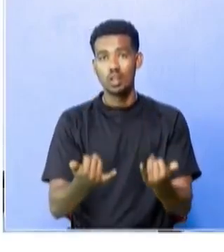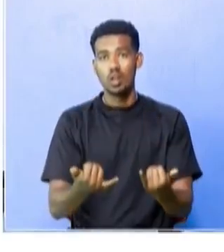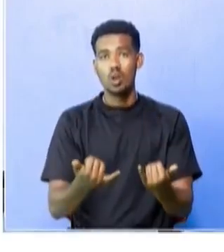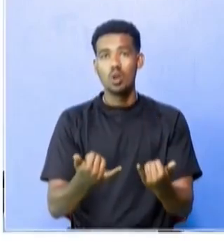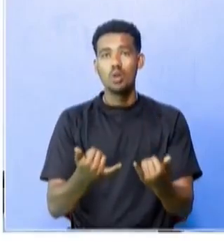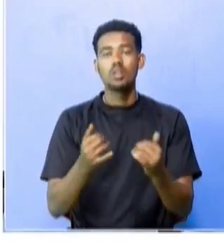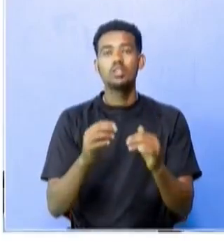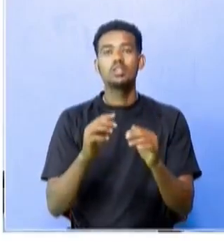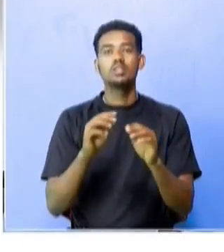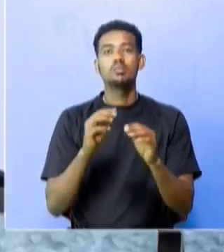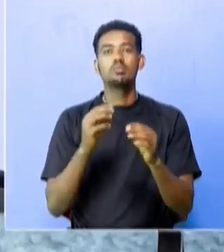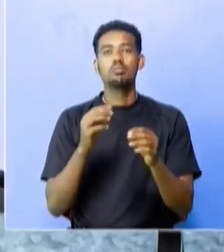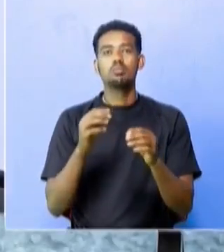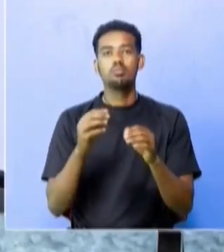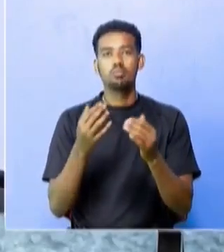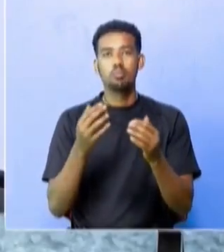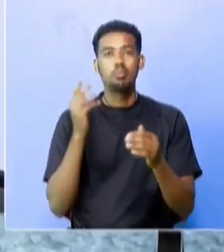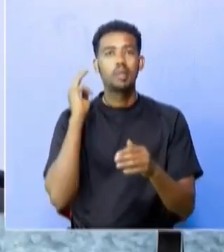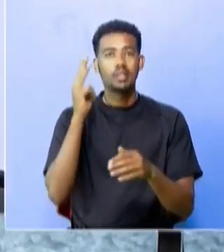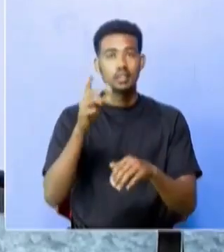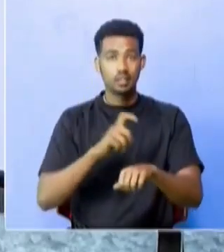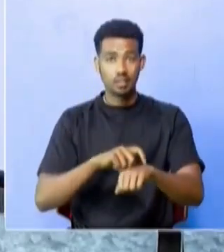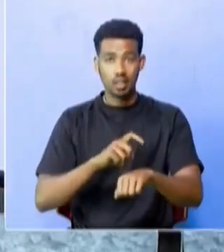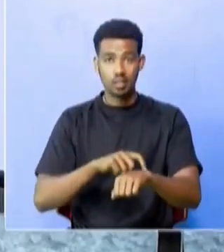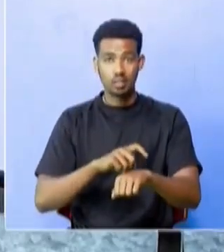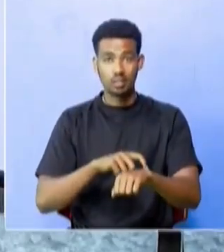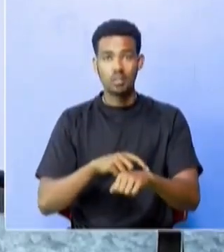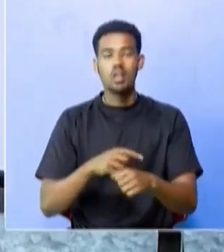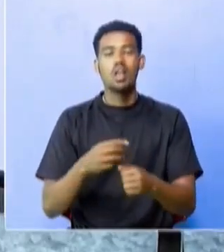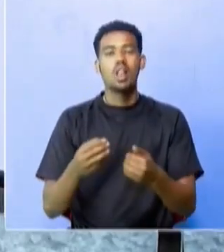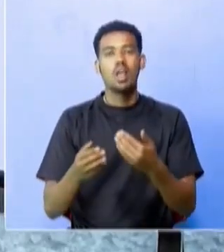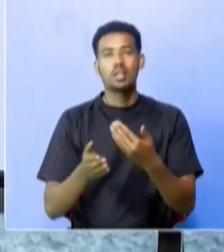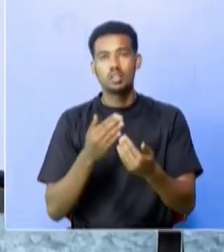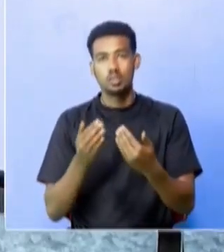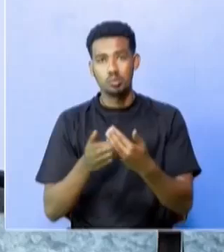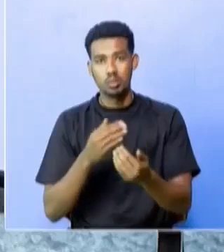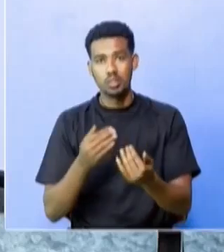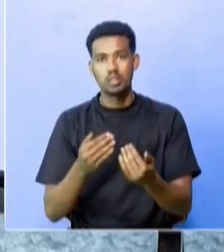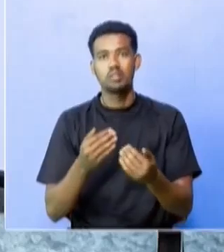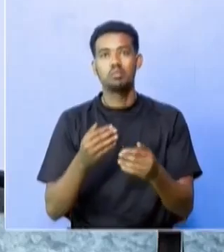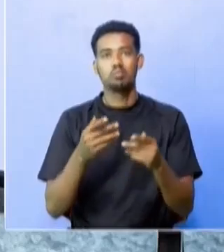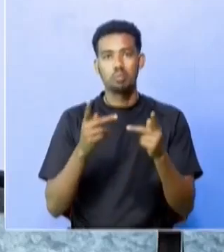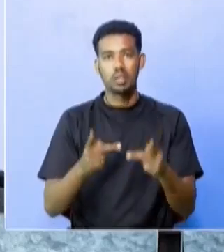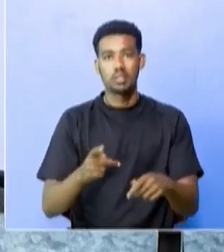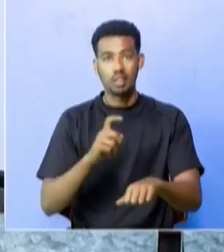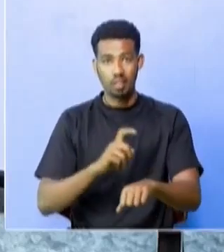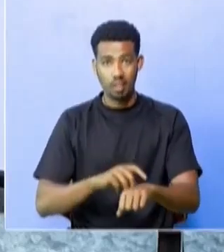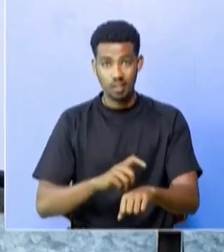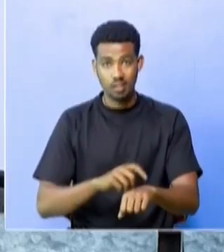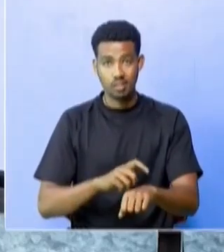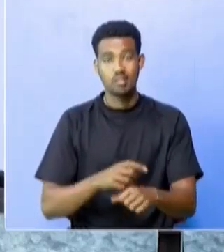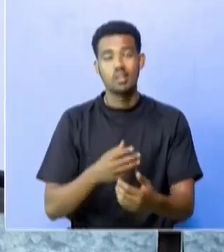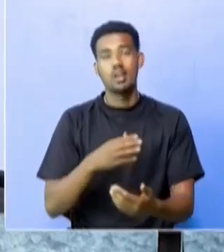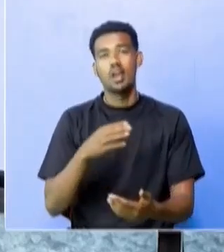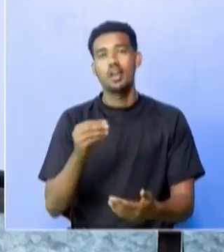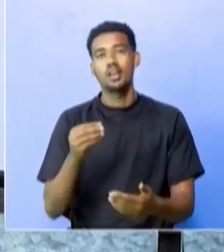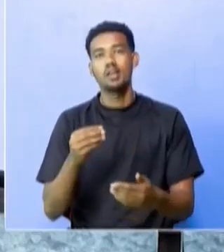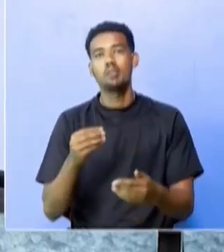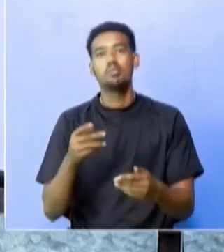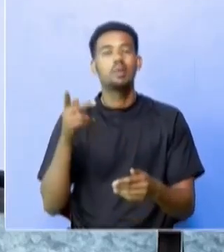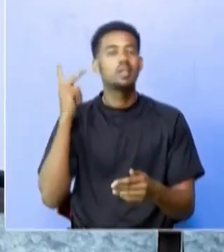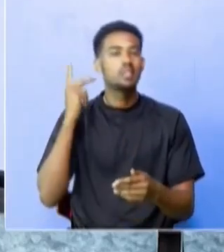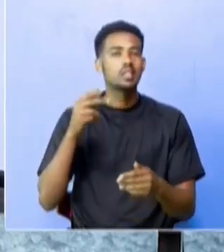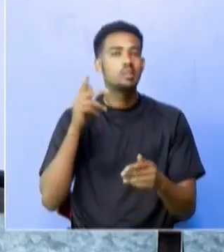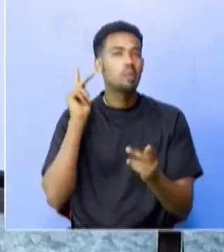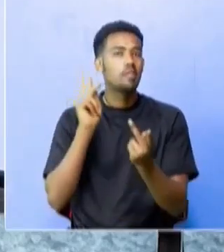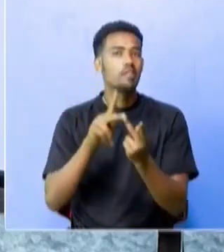with present tense, like simple present tense, present continuous tense, present continuous perfect tense, and also